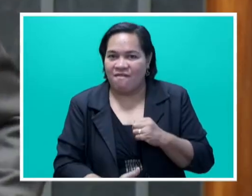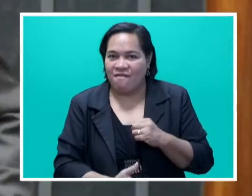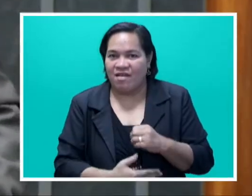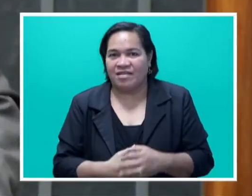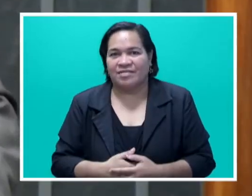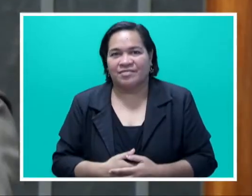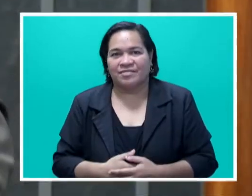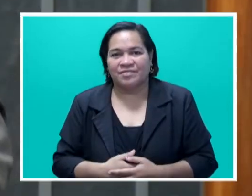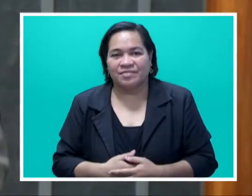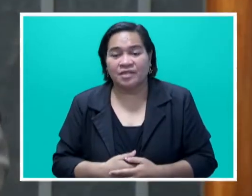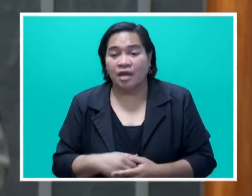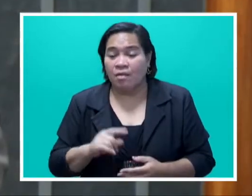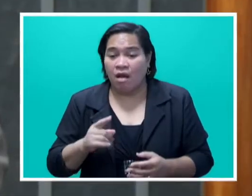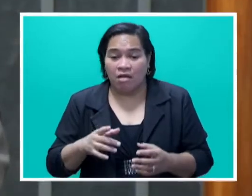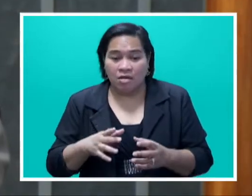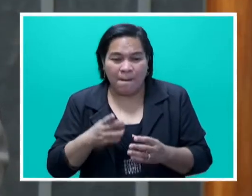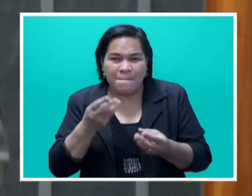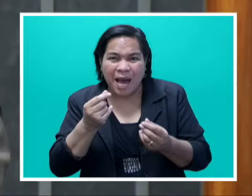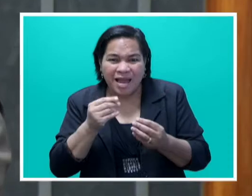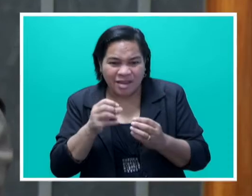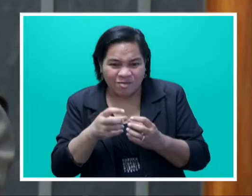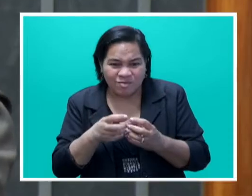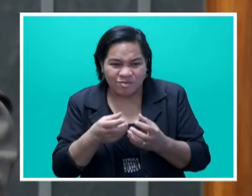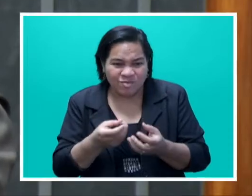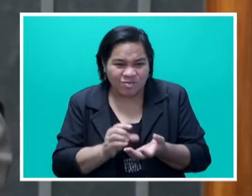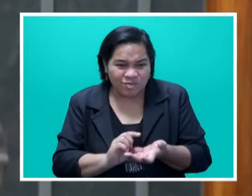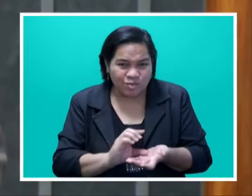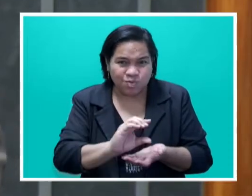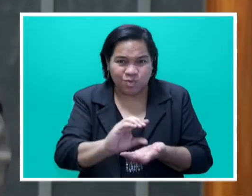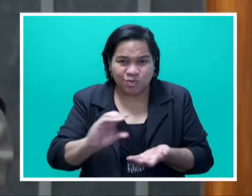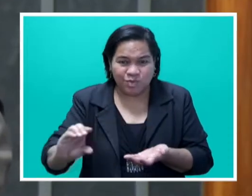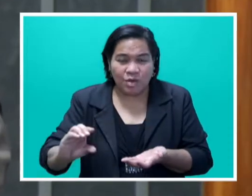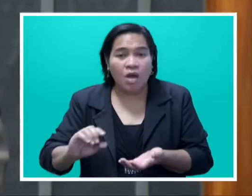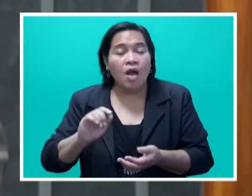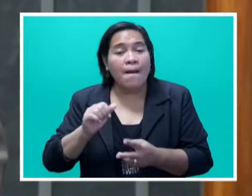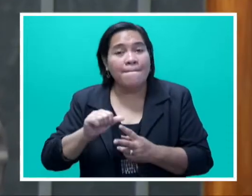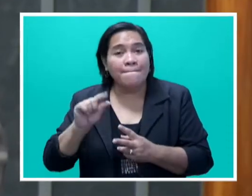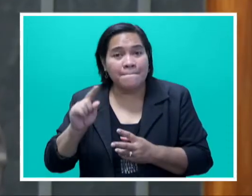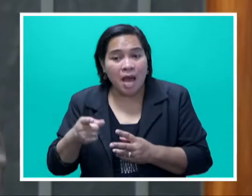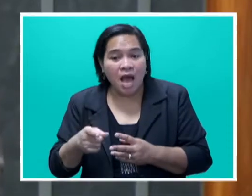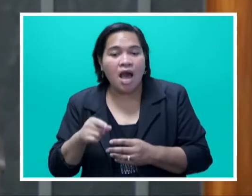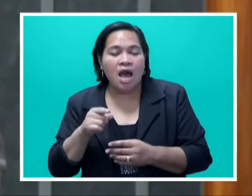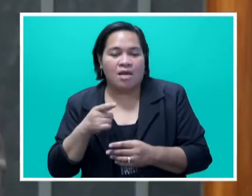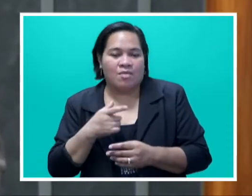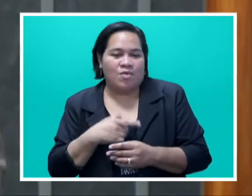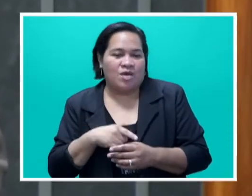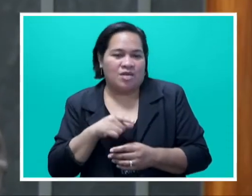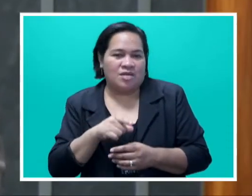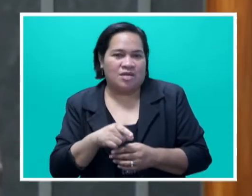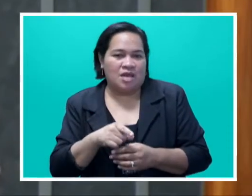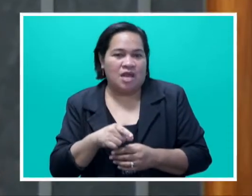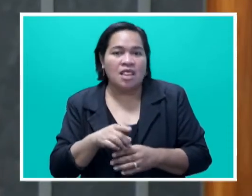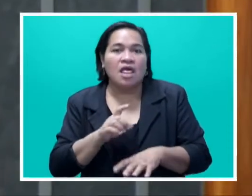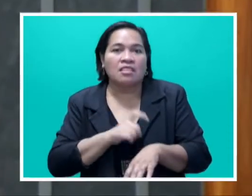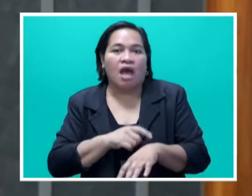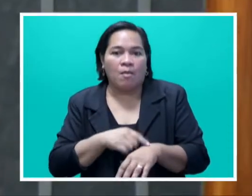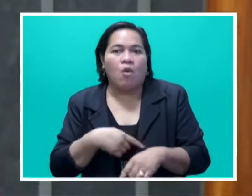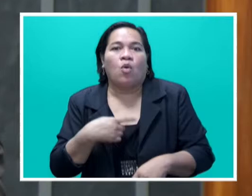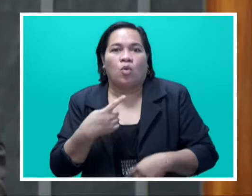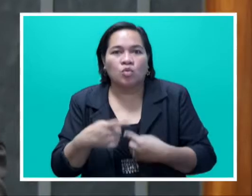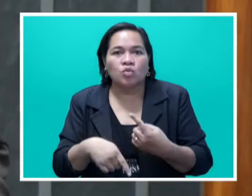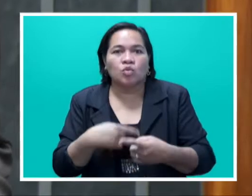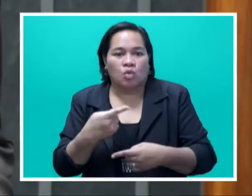of scale of the money made available, Mr. Speaker, but also in terms of the length of time that